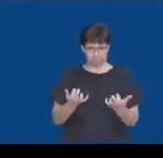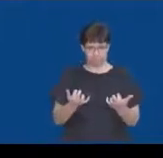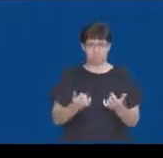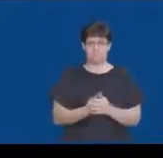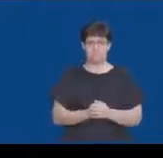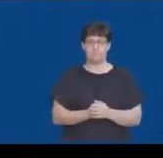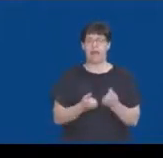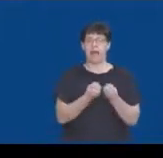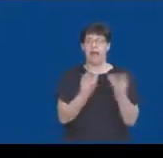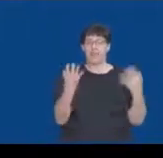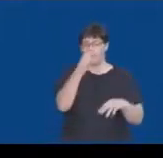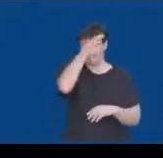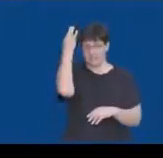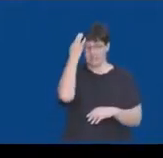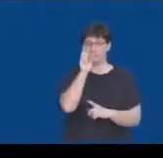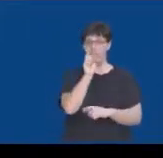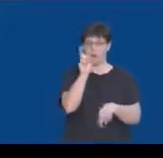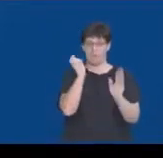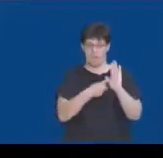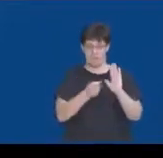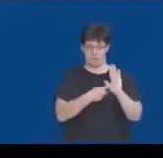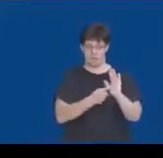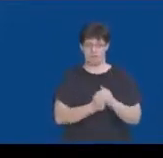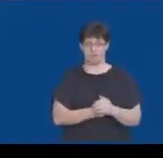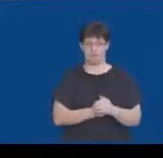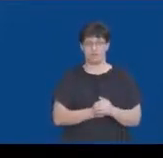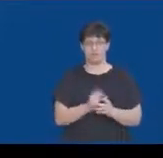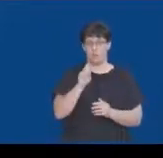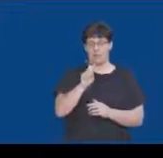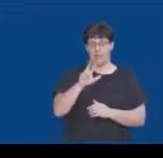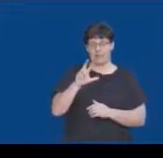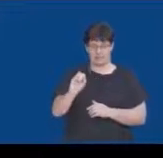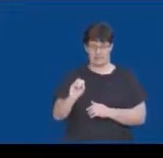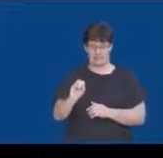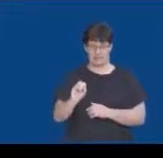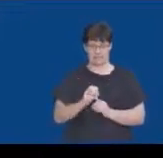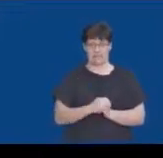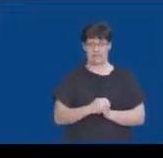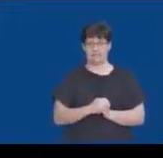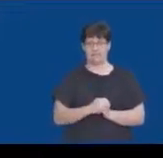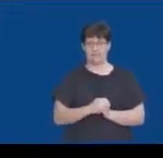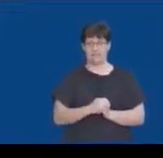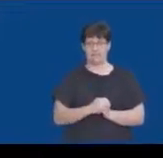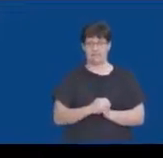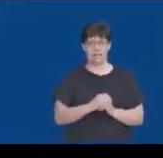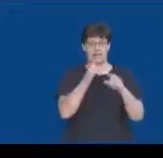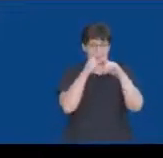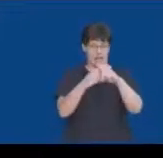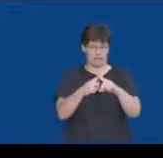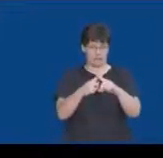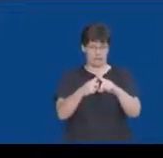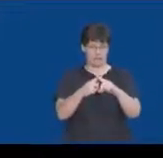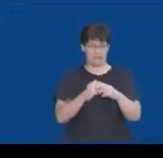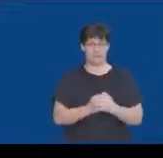many minutes I need per mark. So I'm going to take my 180 and I'm going to multiply it by